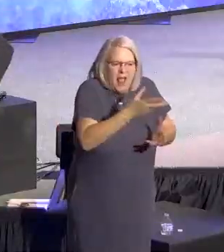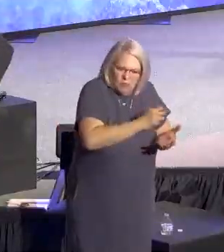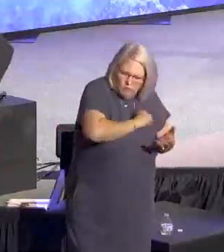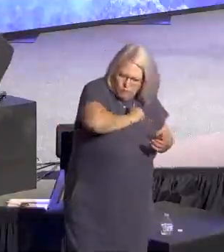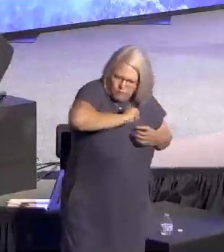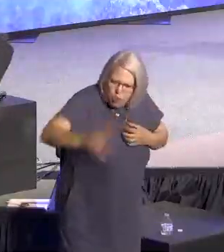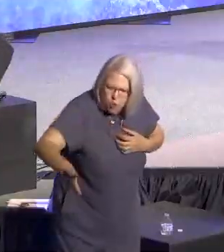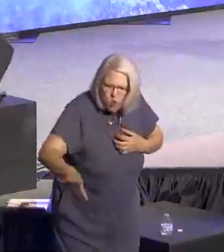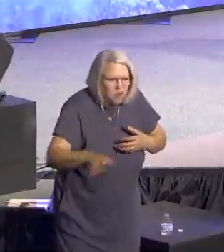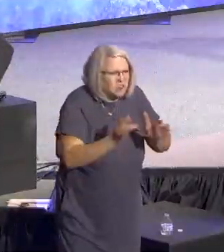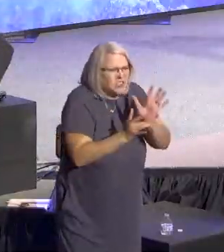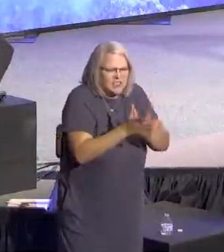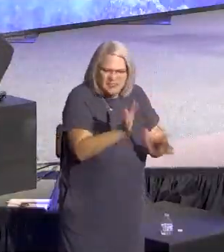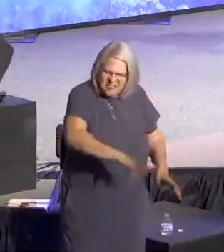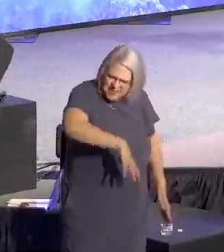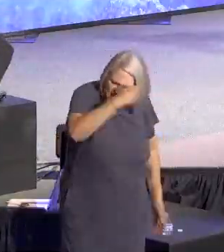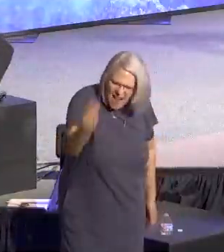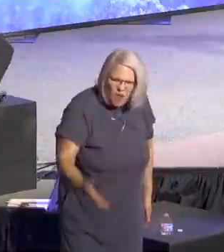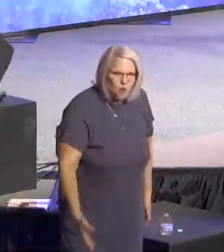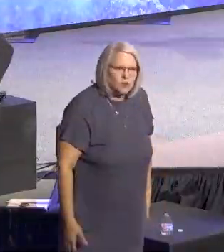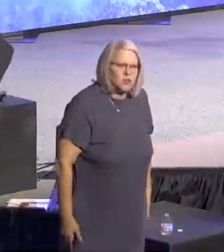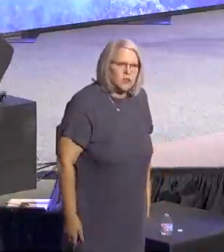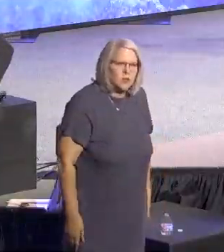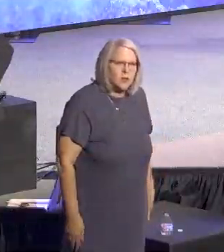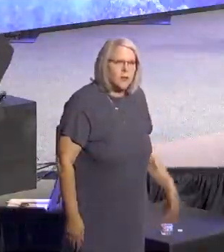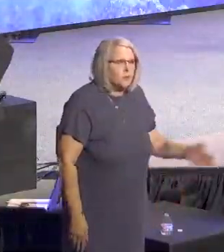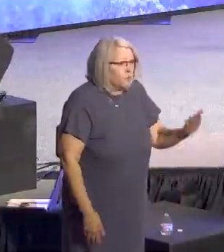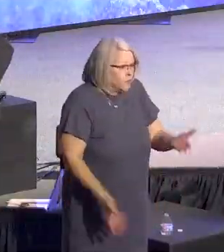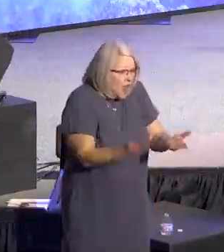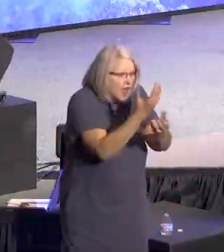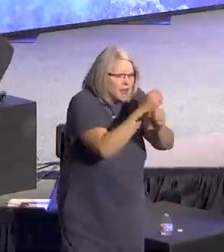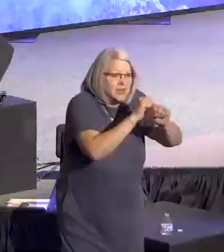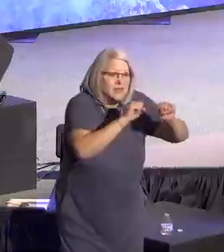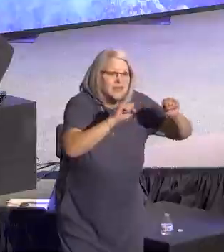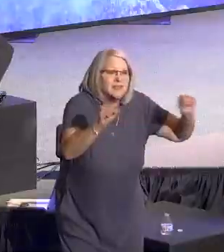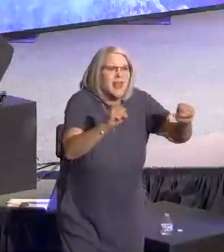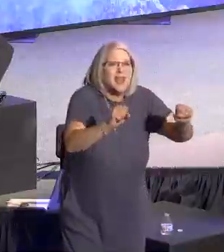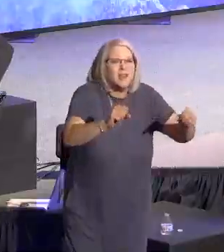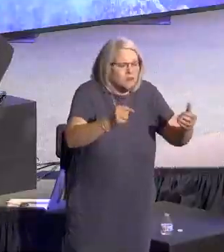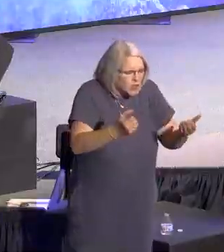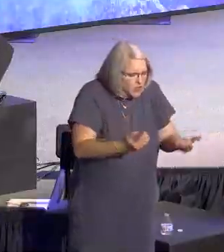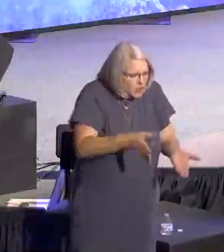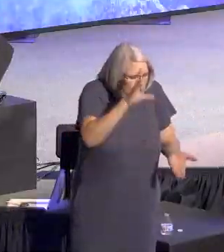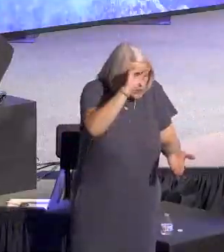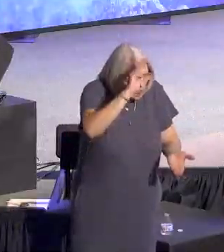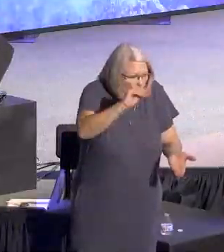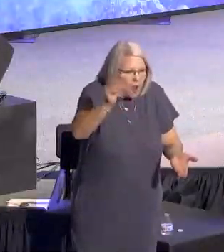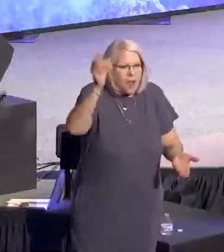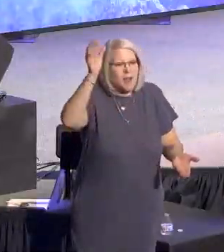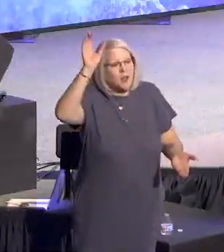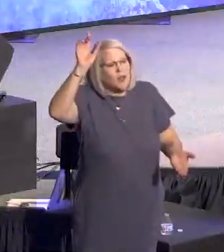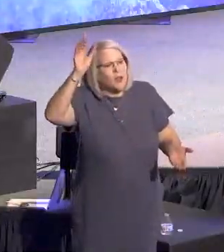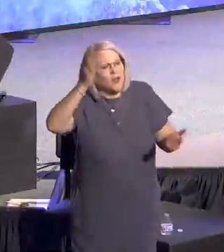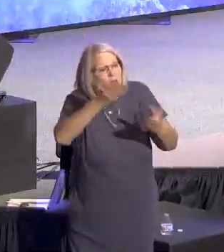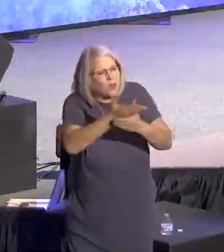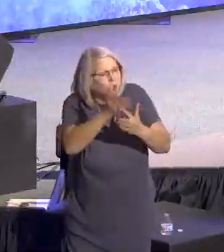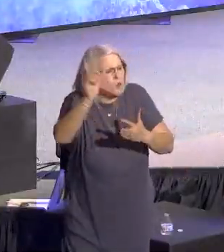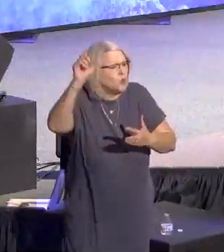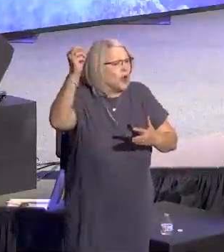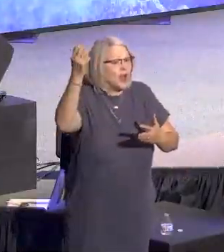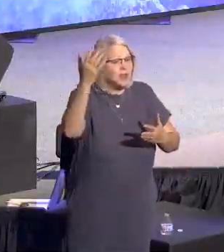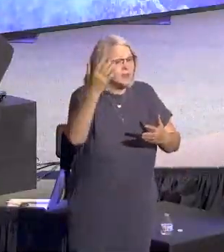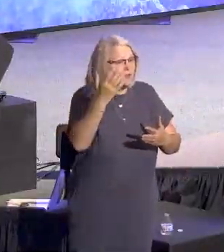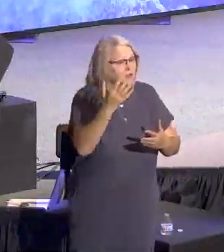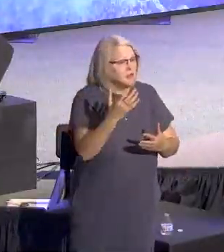much condemnation from other people. But she goes one day, and who does she run into but the Son of the living God, who extends